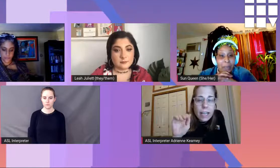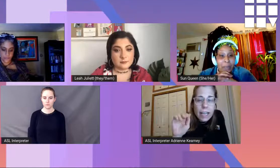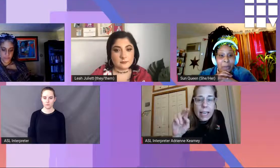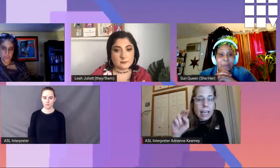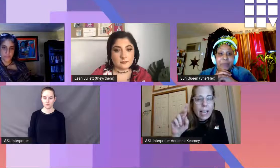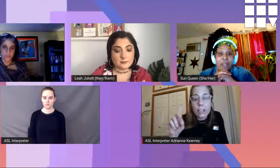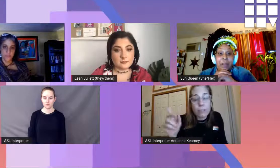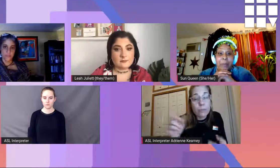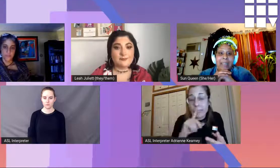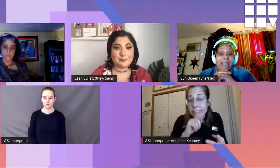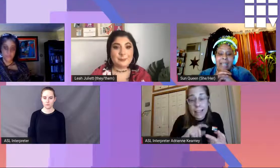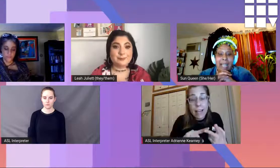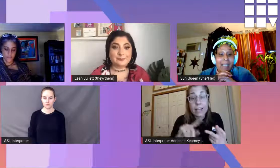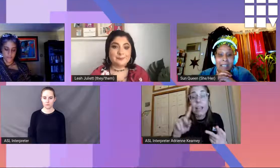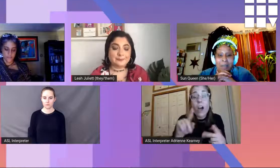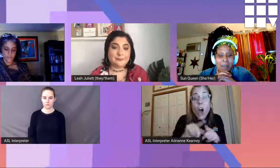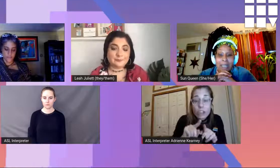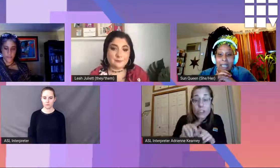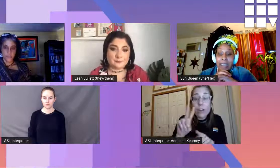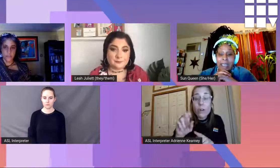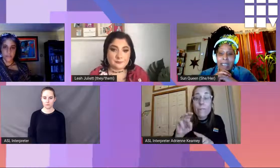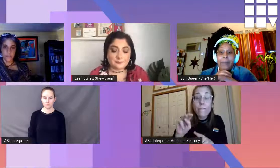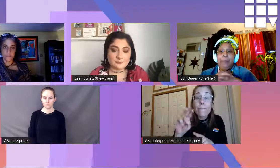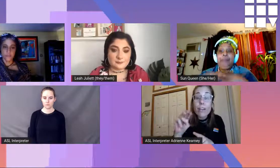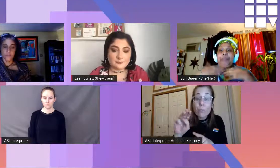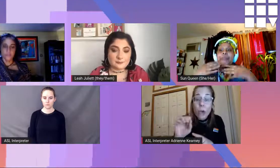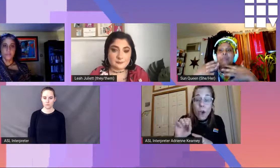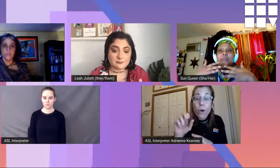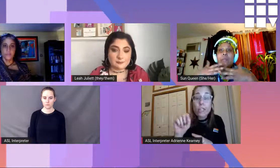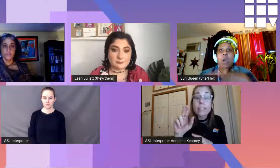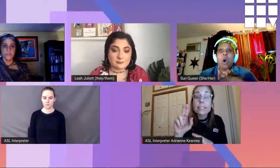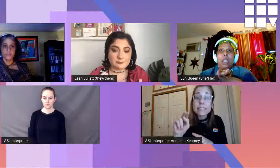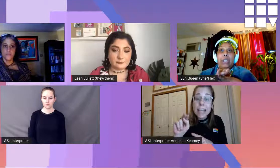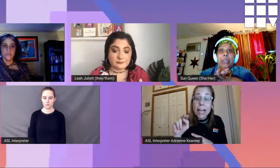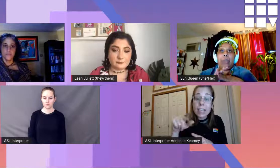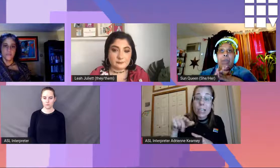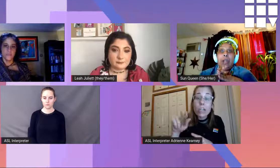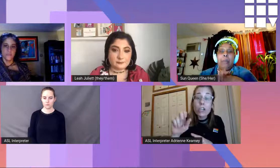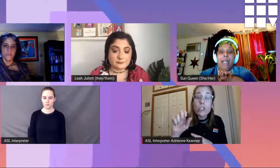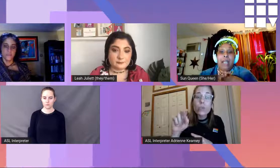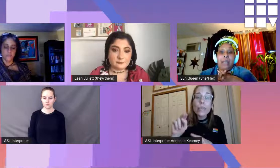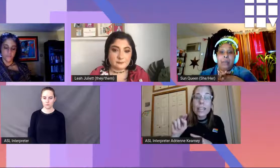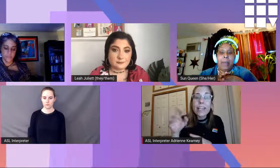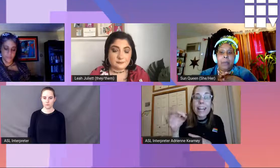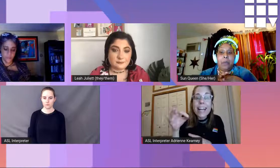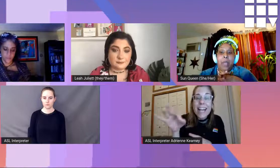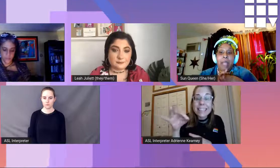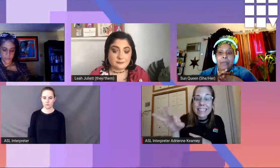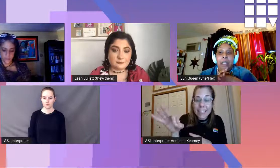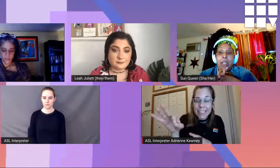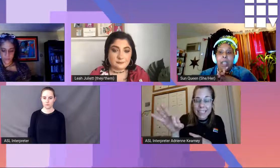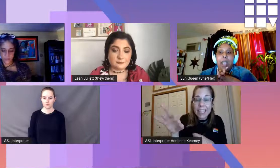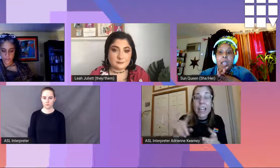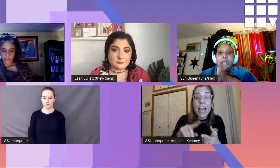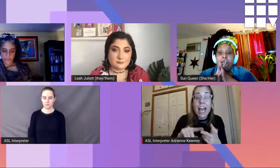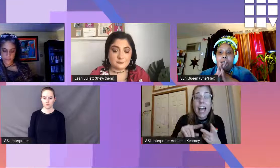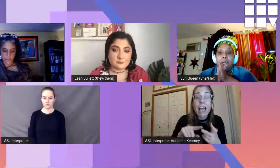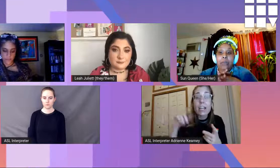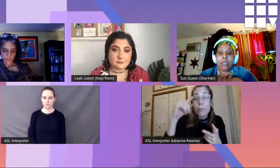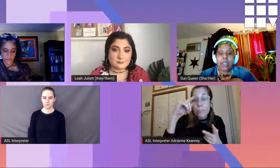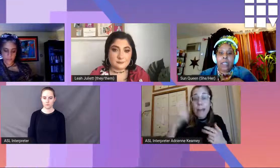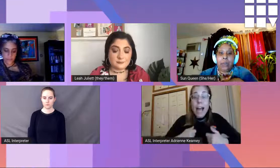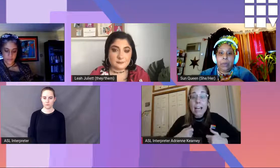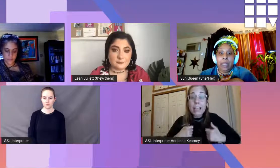have Venmo. That's at Sun Queen 19. Also, Black Lives Matter New Haven